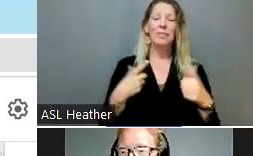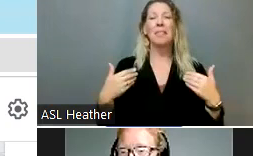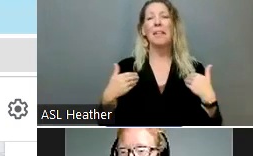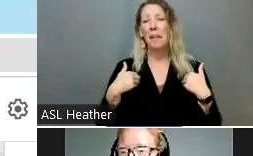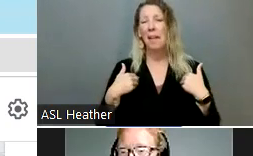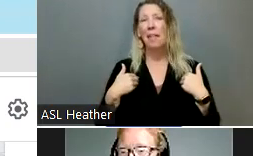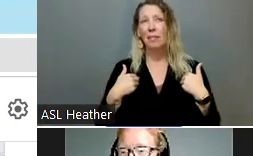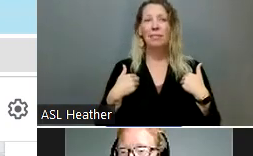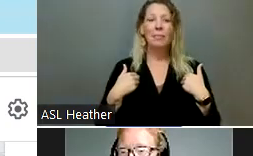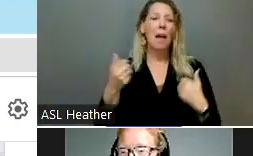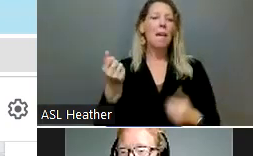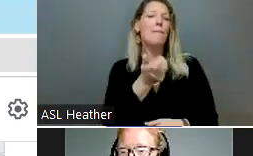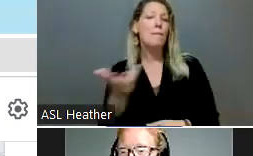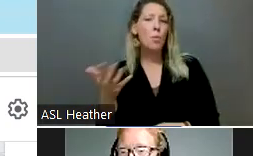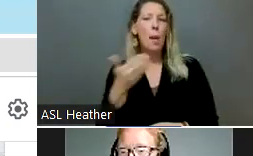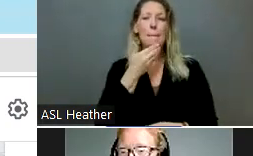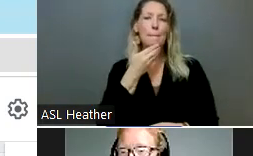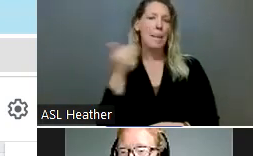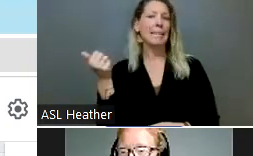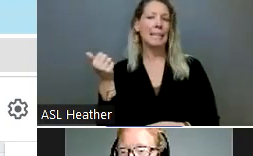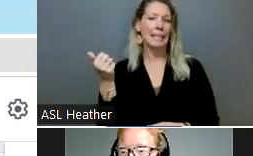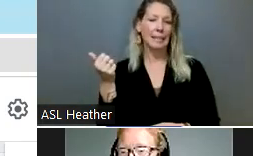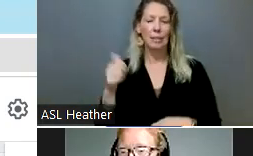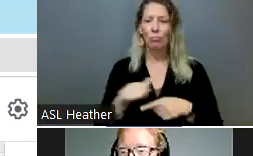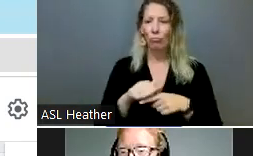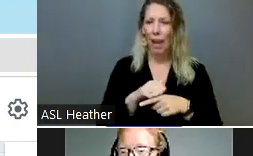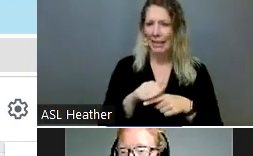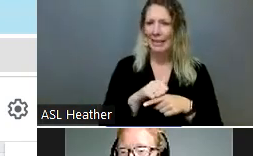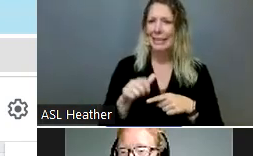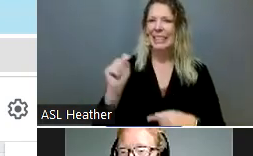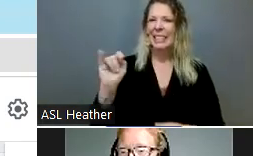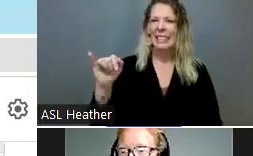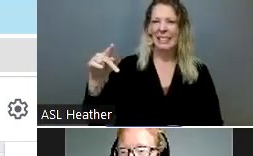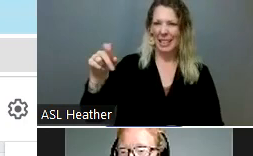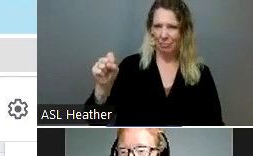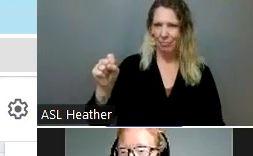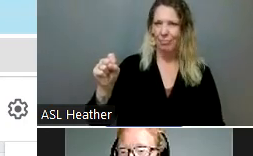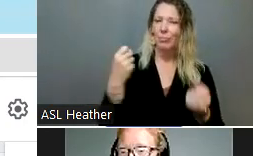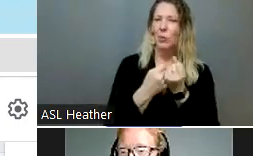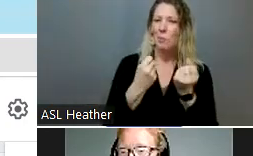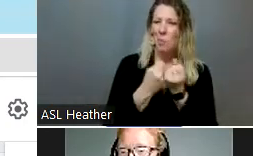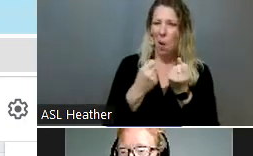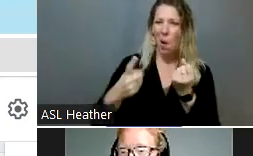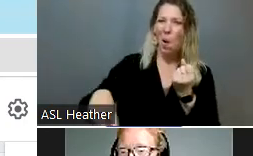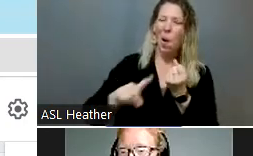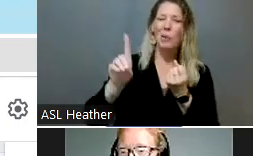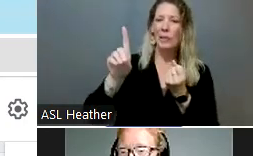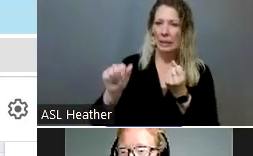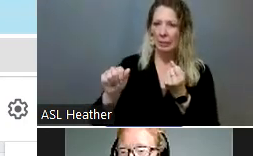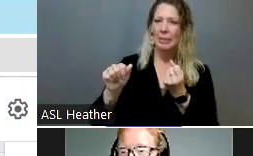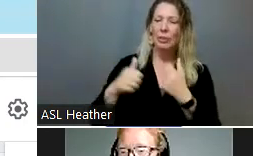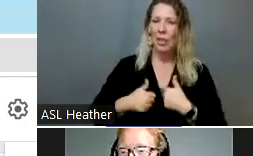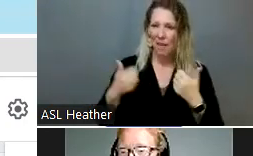couple best practice tips to support survivors with disabilities. We pulled this from a training that we